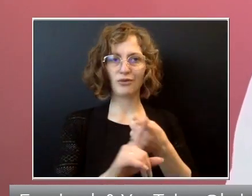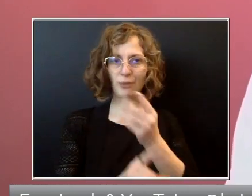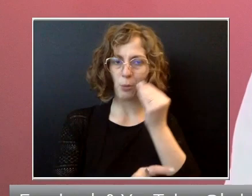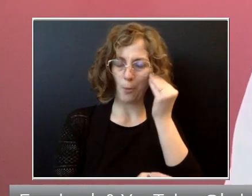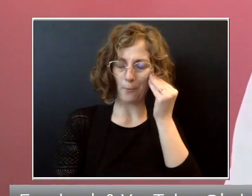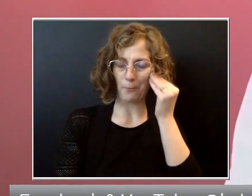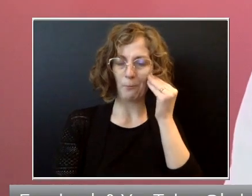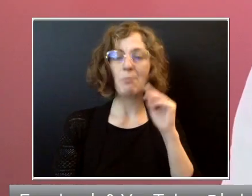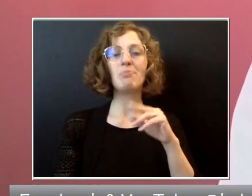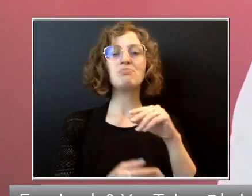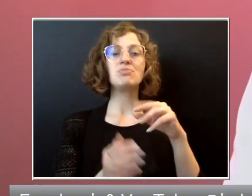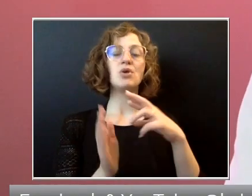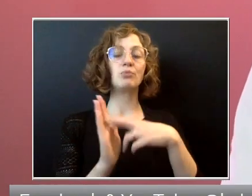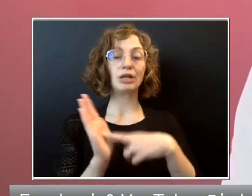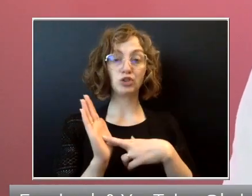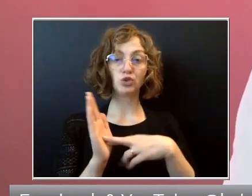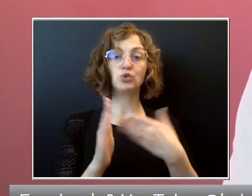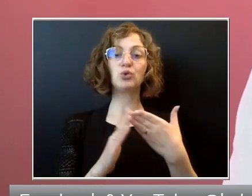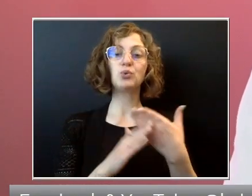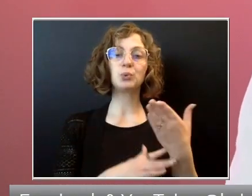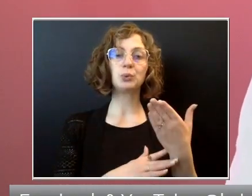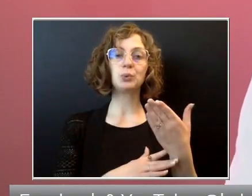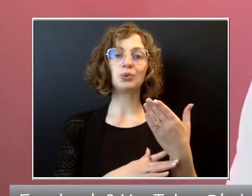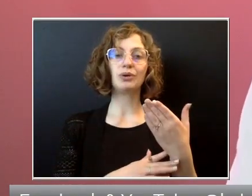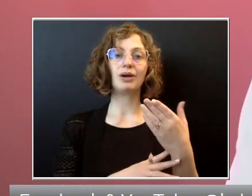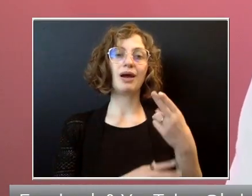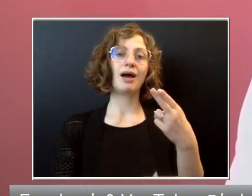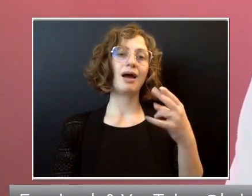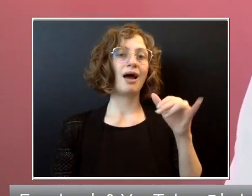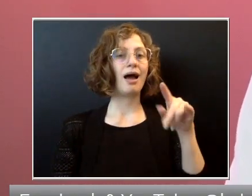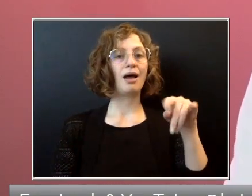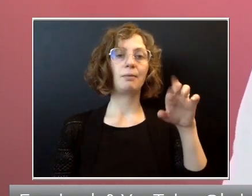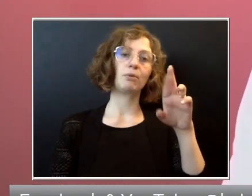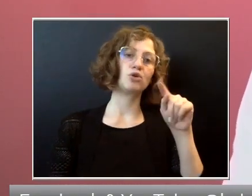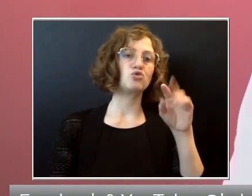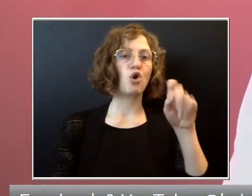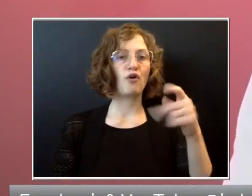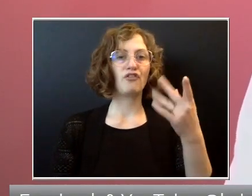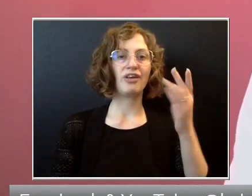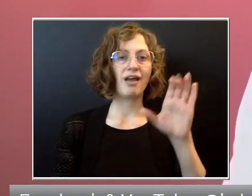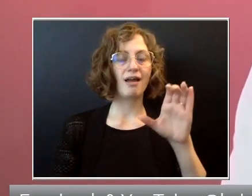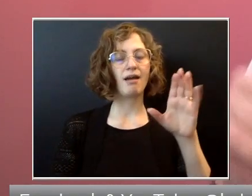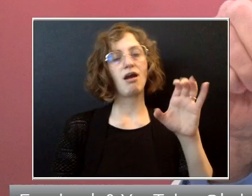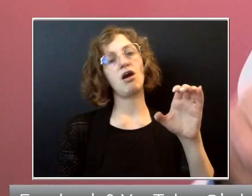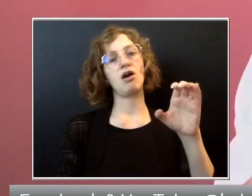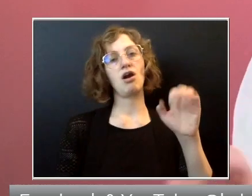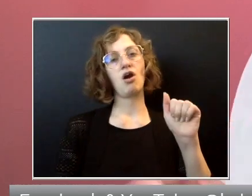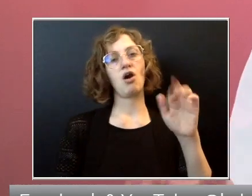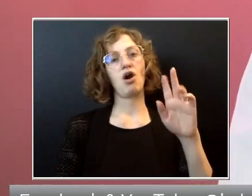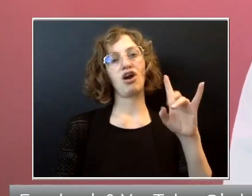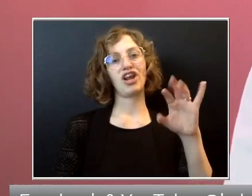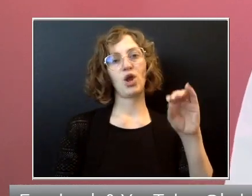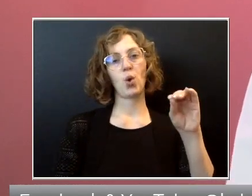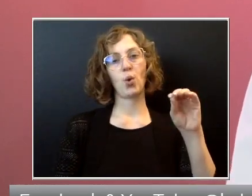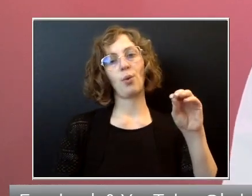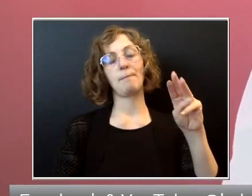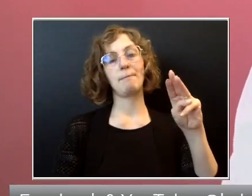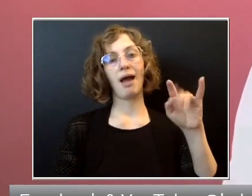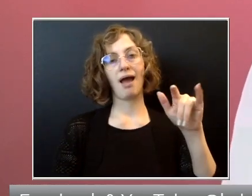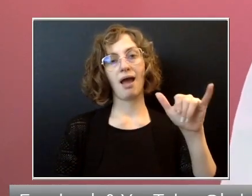the Hypertrophic Cardiomyopathy Association, and their website is